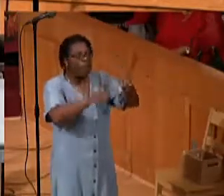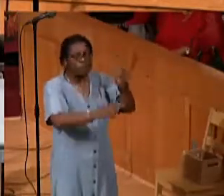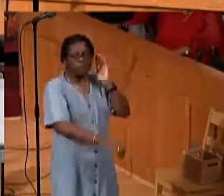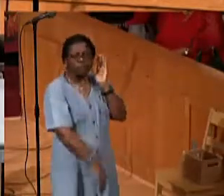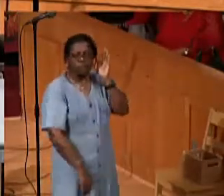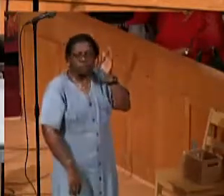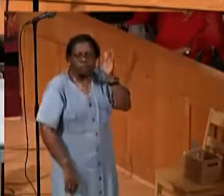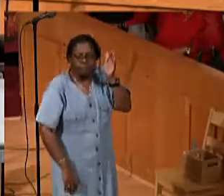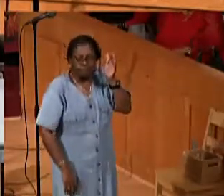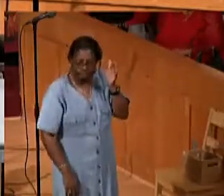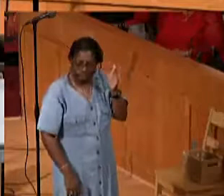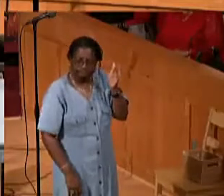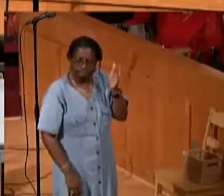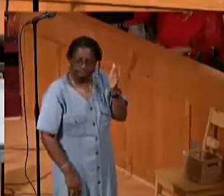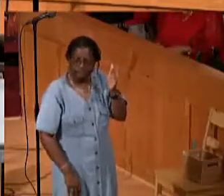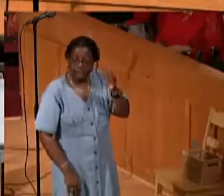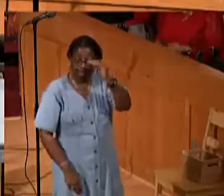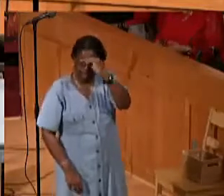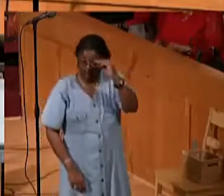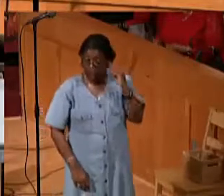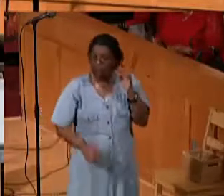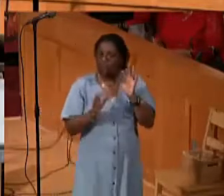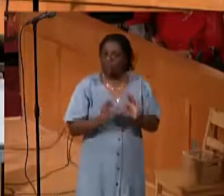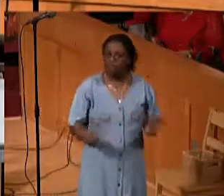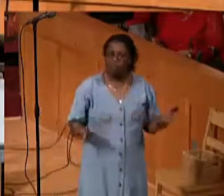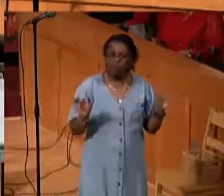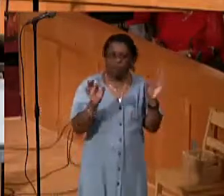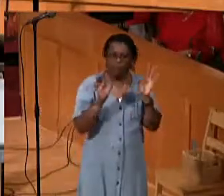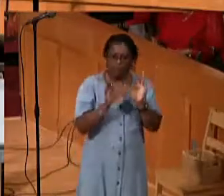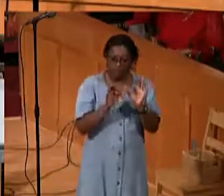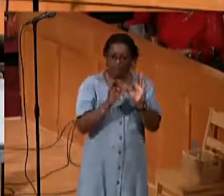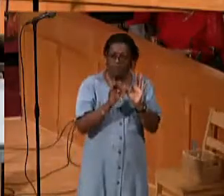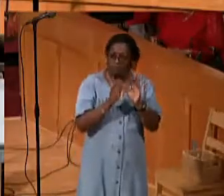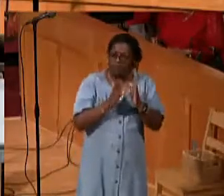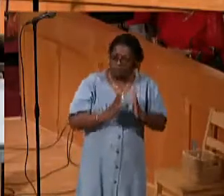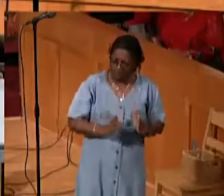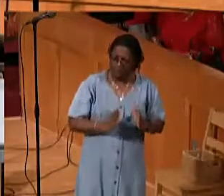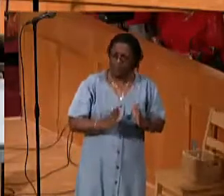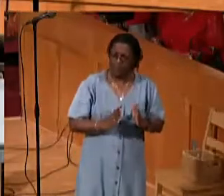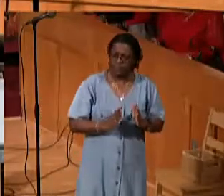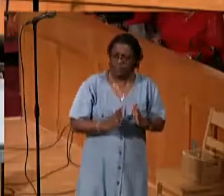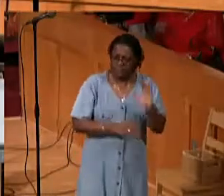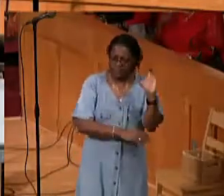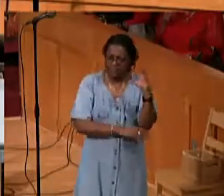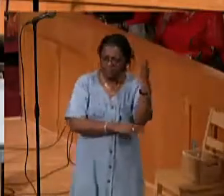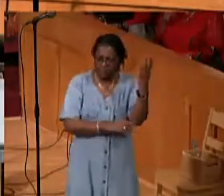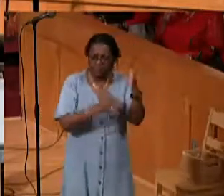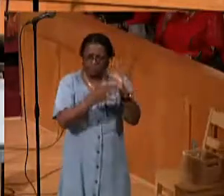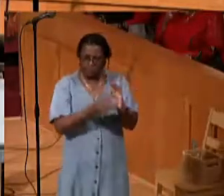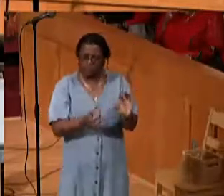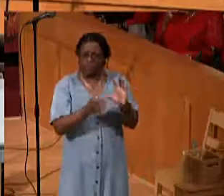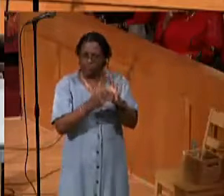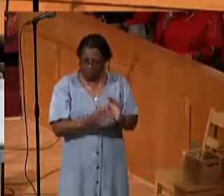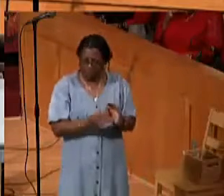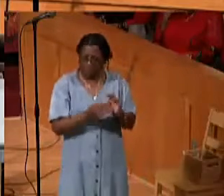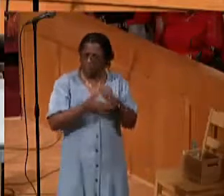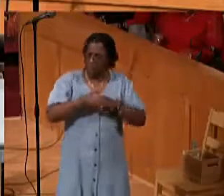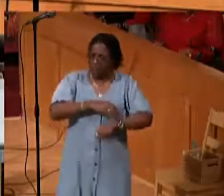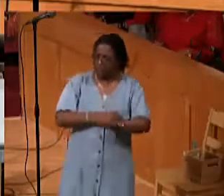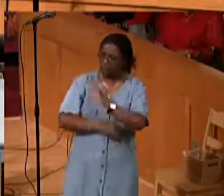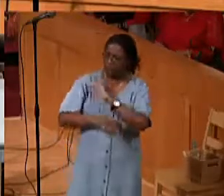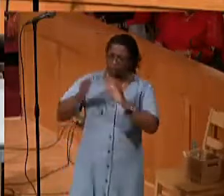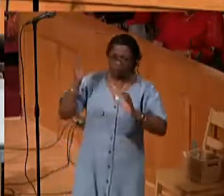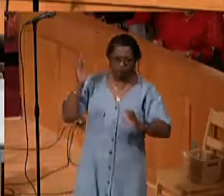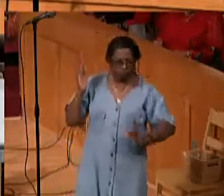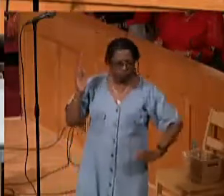Mary, very significant player in the story, the Christmas story, the nativity, the birth of Christ. How many